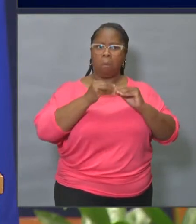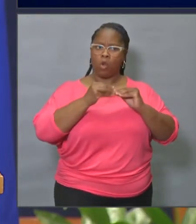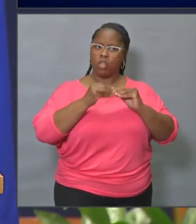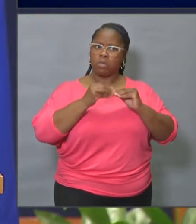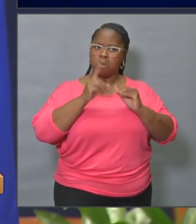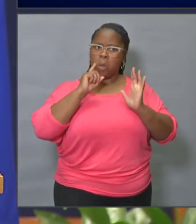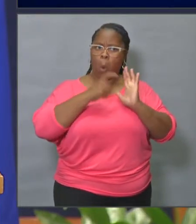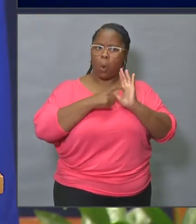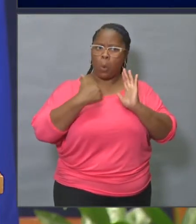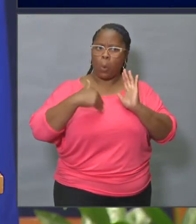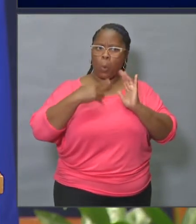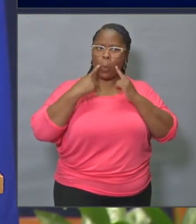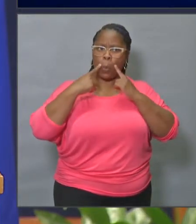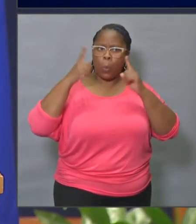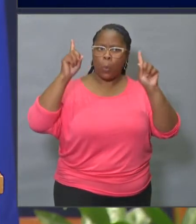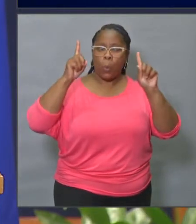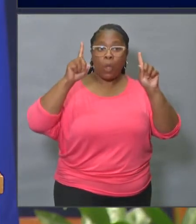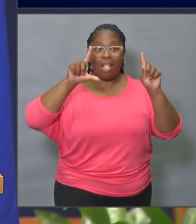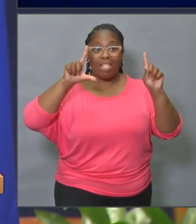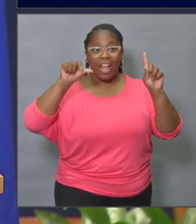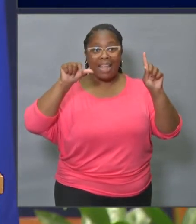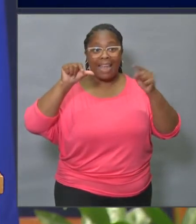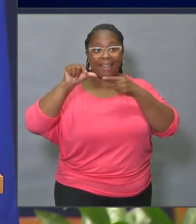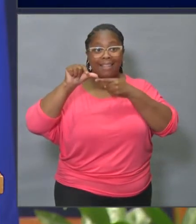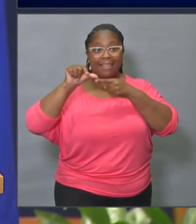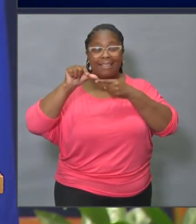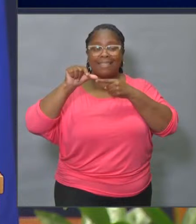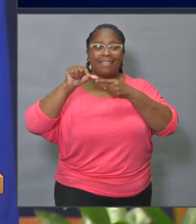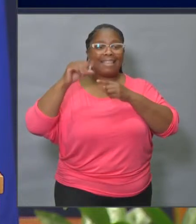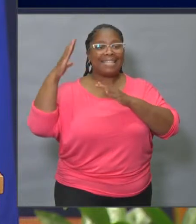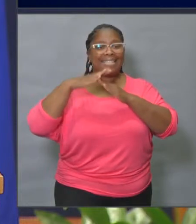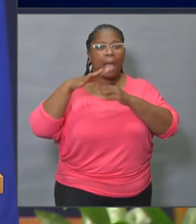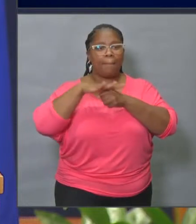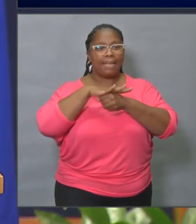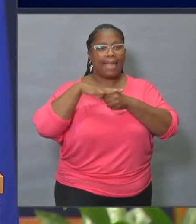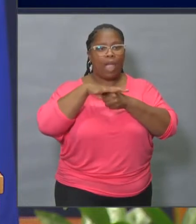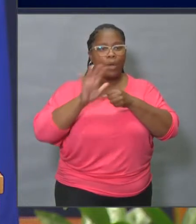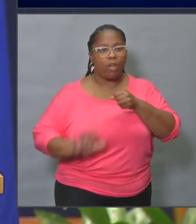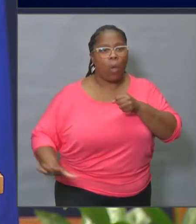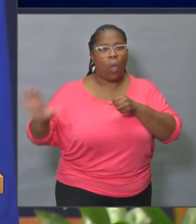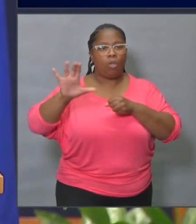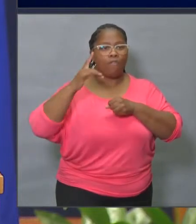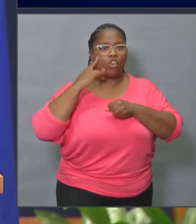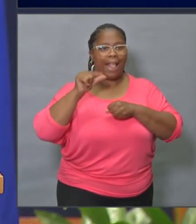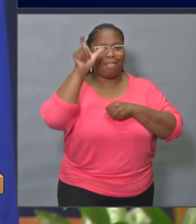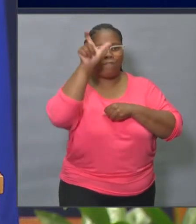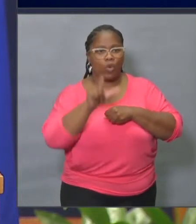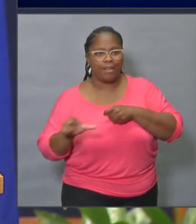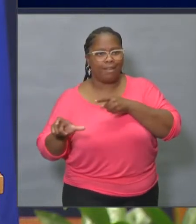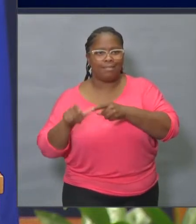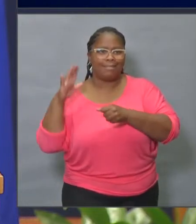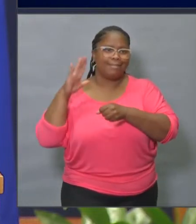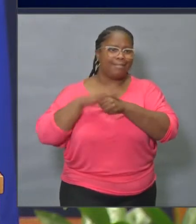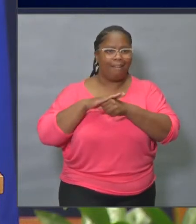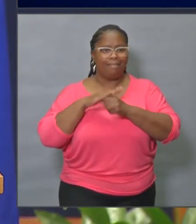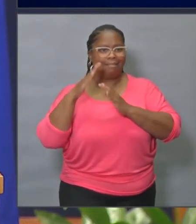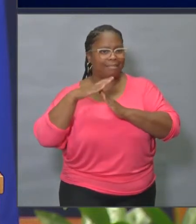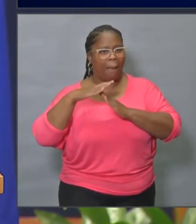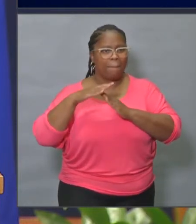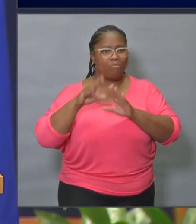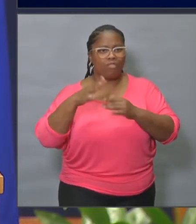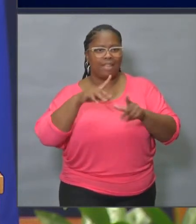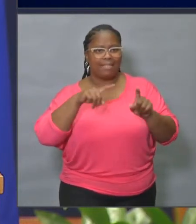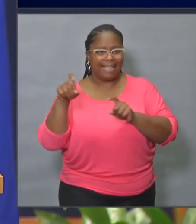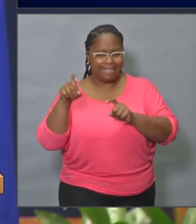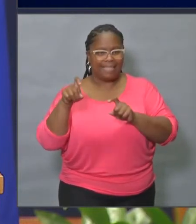Angeles has one of the highest testing rates of all counties across the state. Slots remain at all of the sites